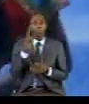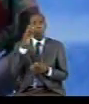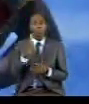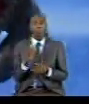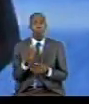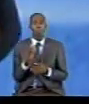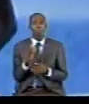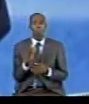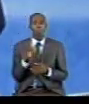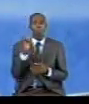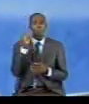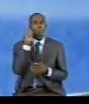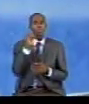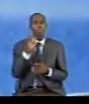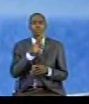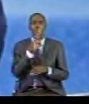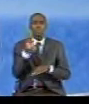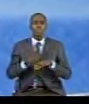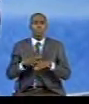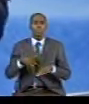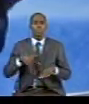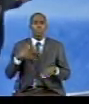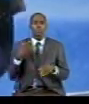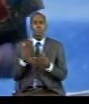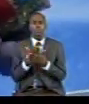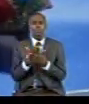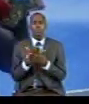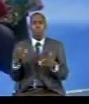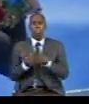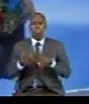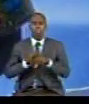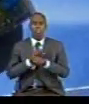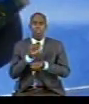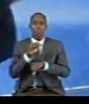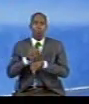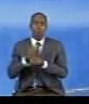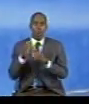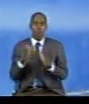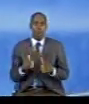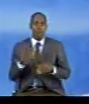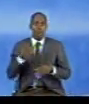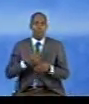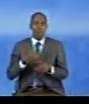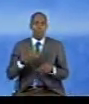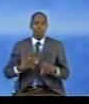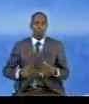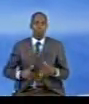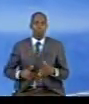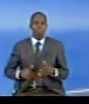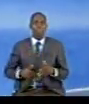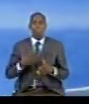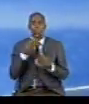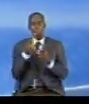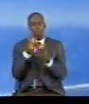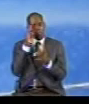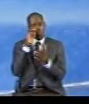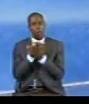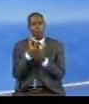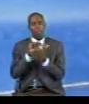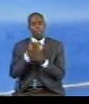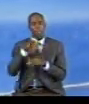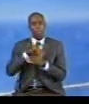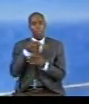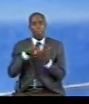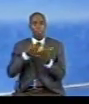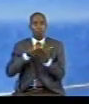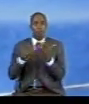like stone for this, my belly. I say, this program where daddy they come like this, I go receive my healing and my touching. So when I